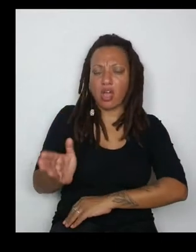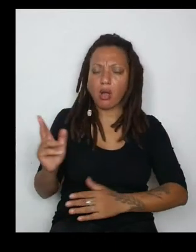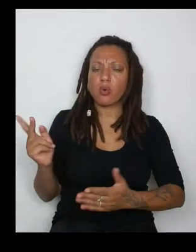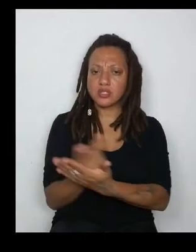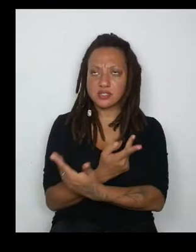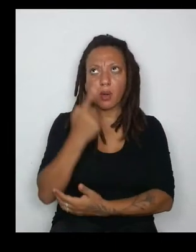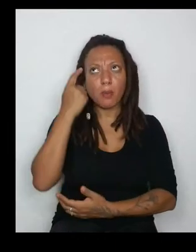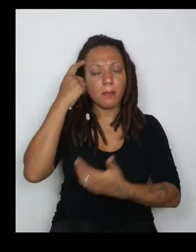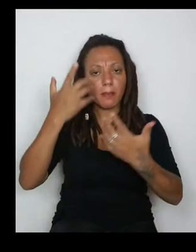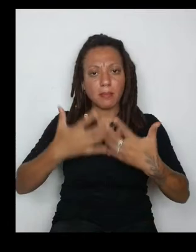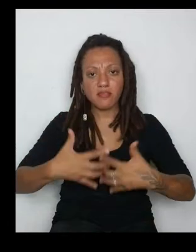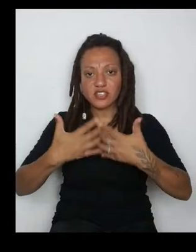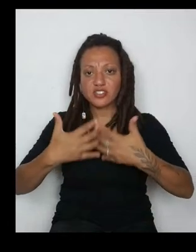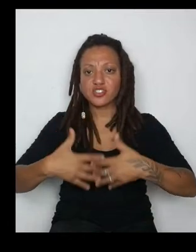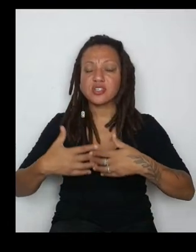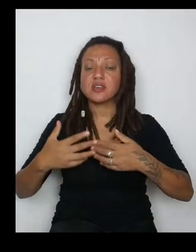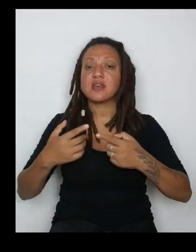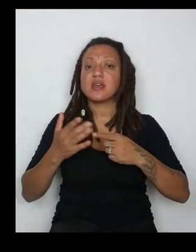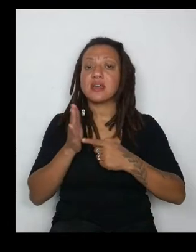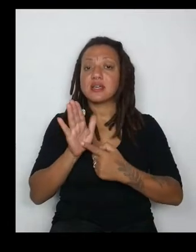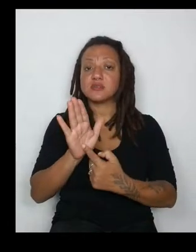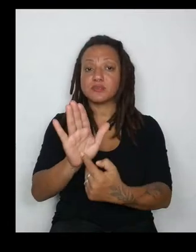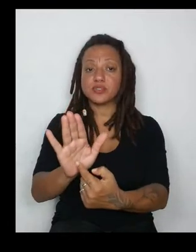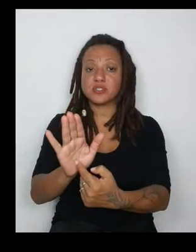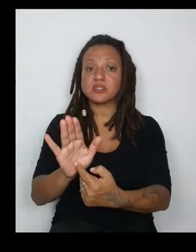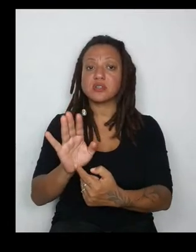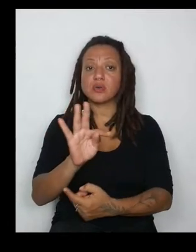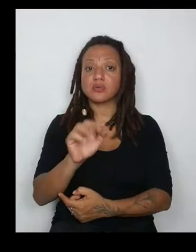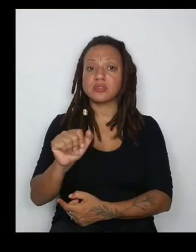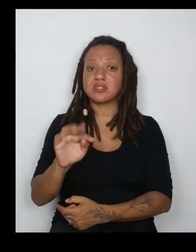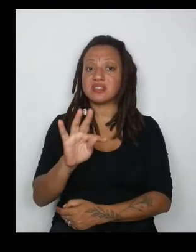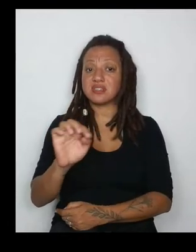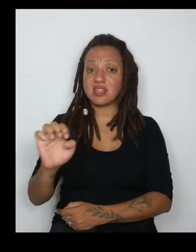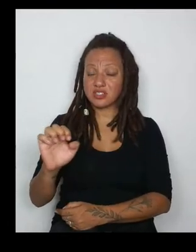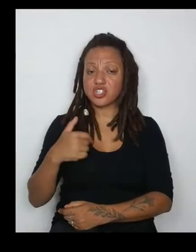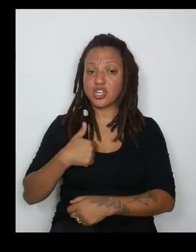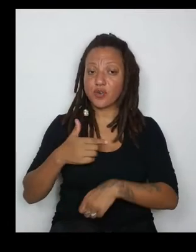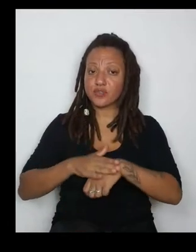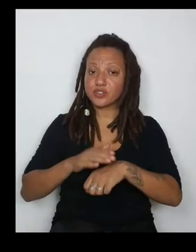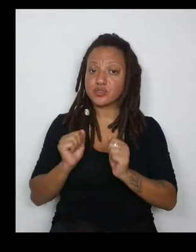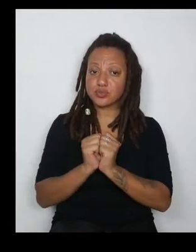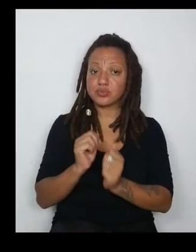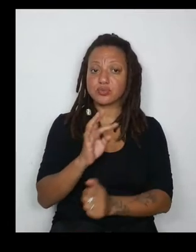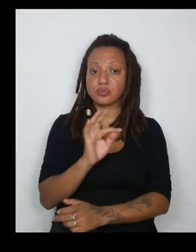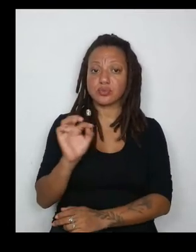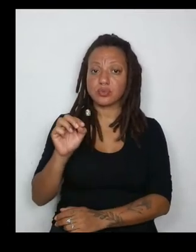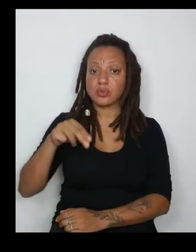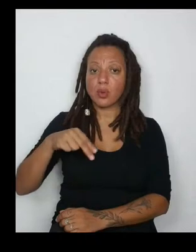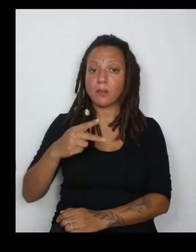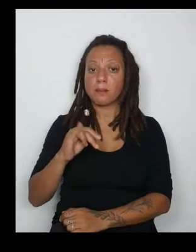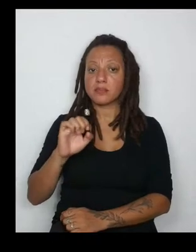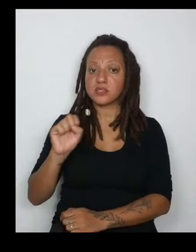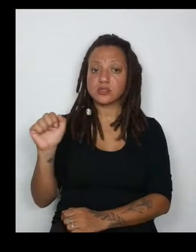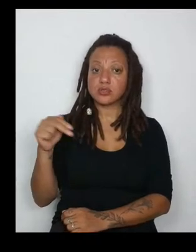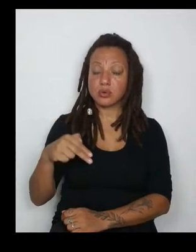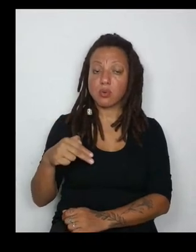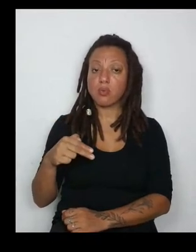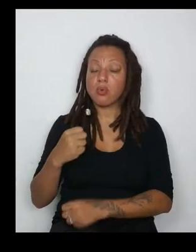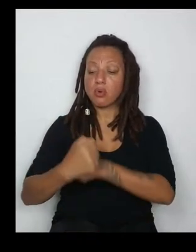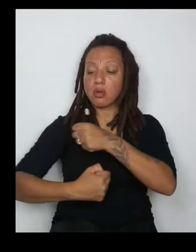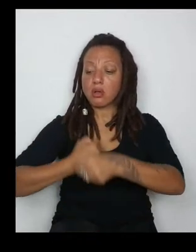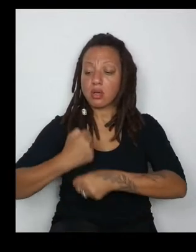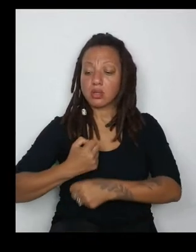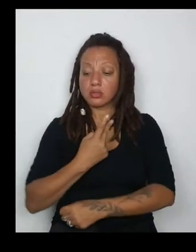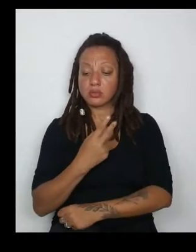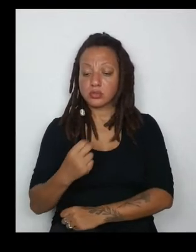i i i did with belinda thompson in in 2011. what is it and i think this is going to be the challenge for brazil as well what is